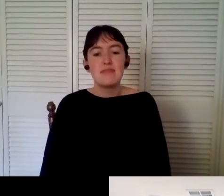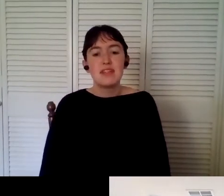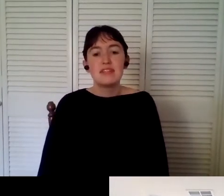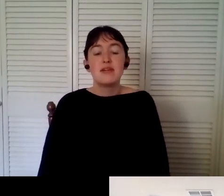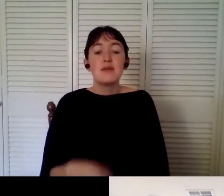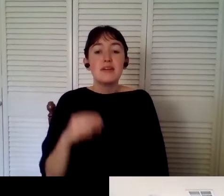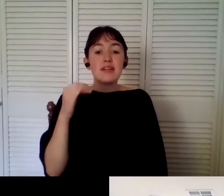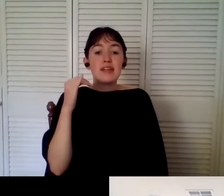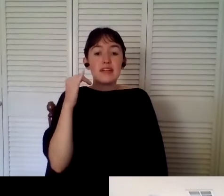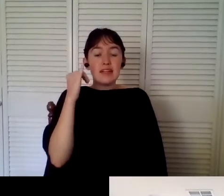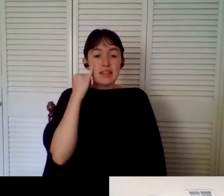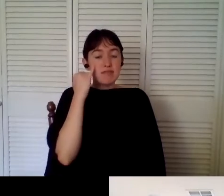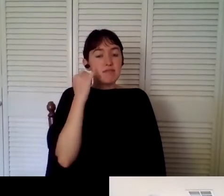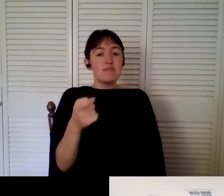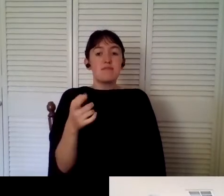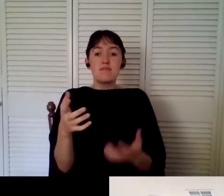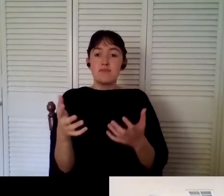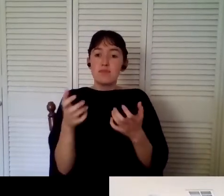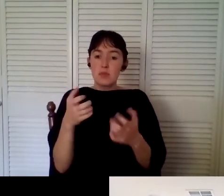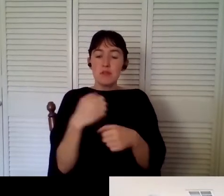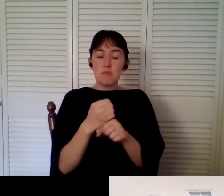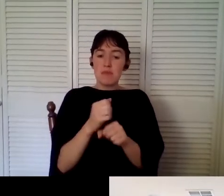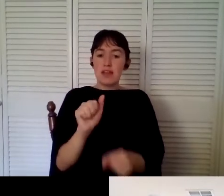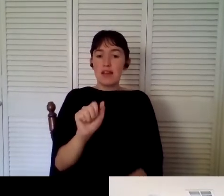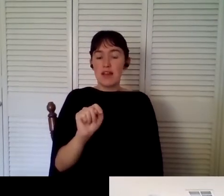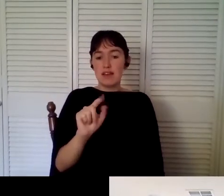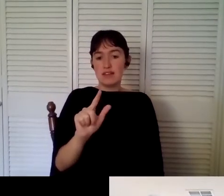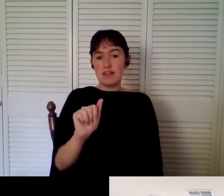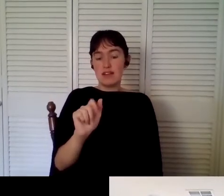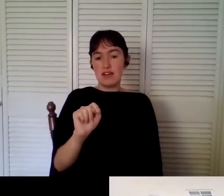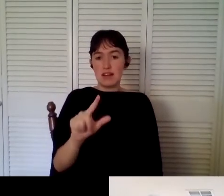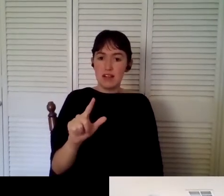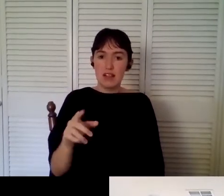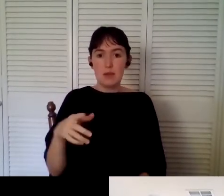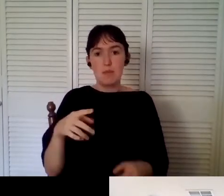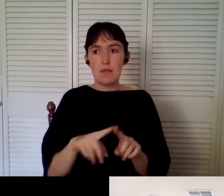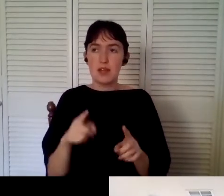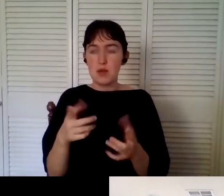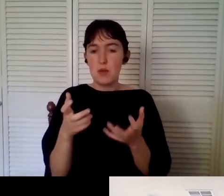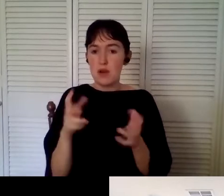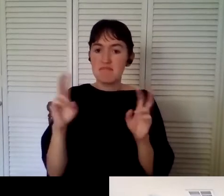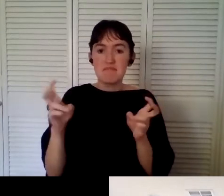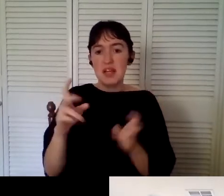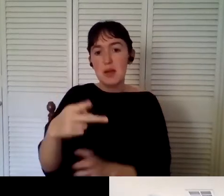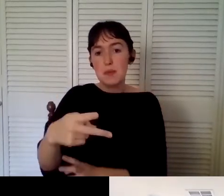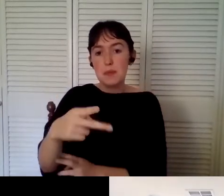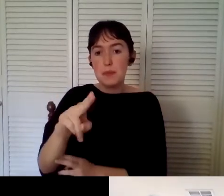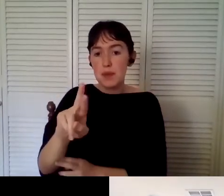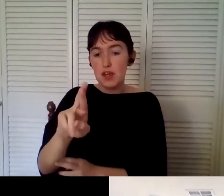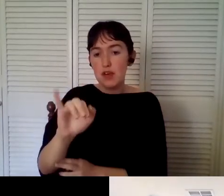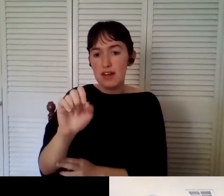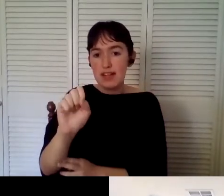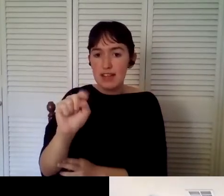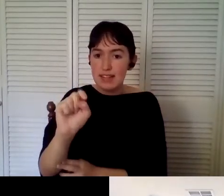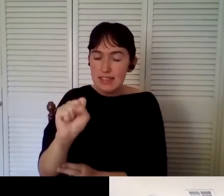you should be cutting down your own tree, using your own stone tools and carving the whole thing. I don't think so. I think